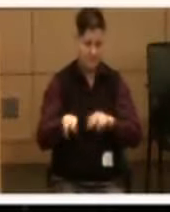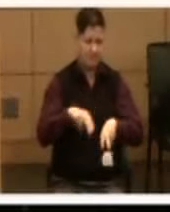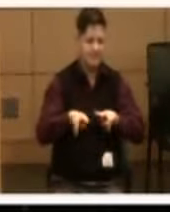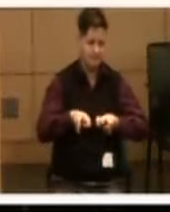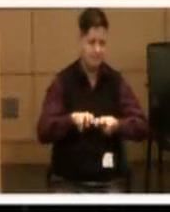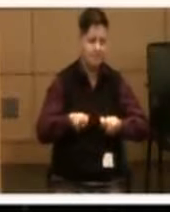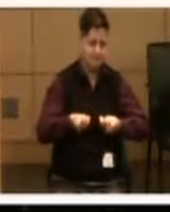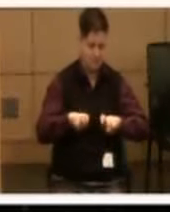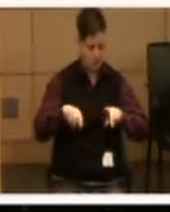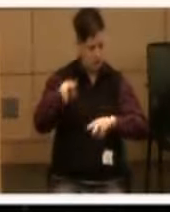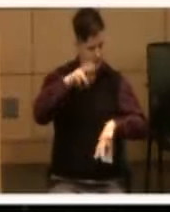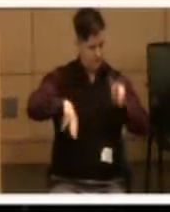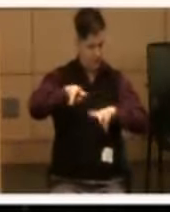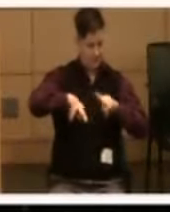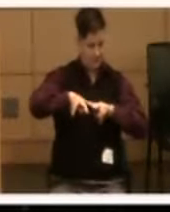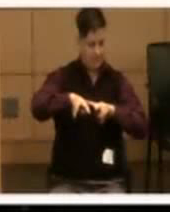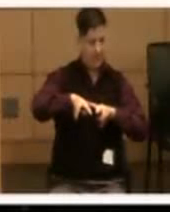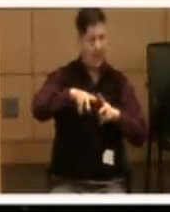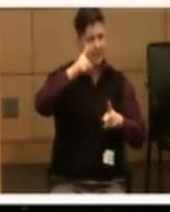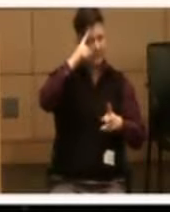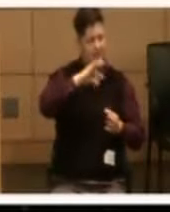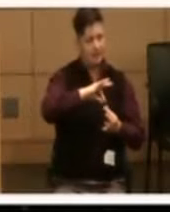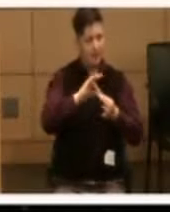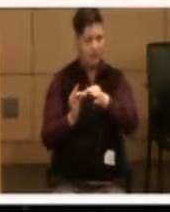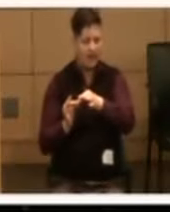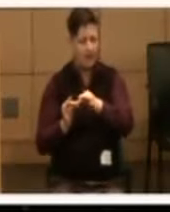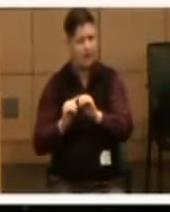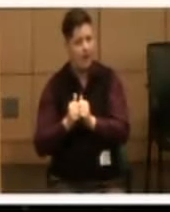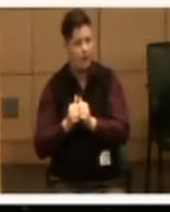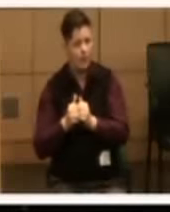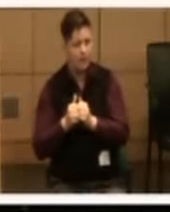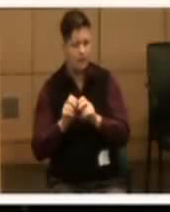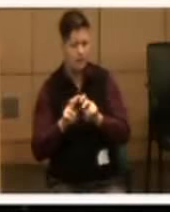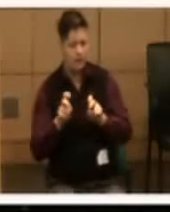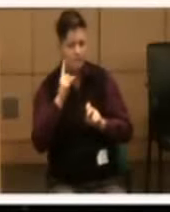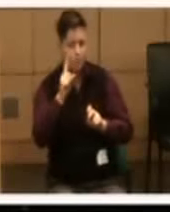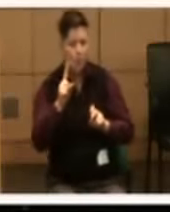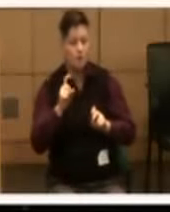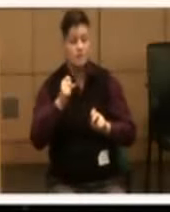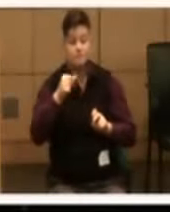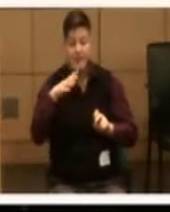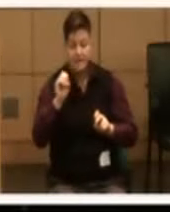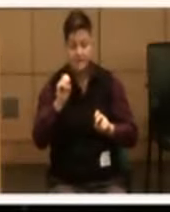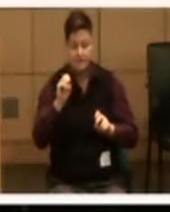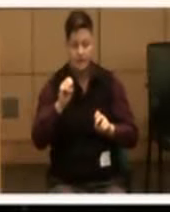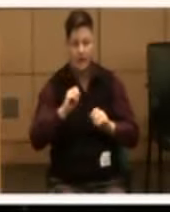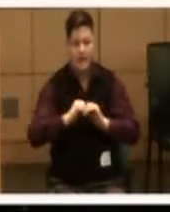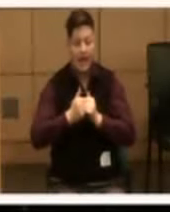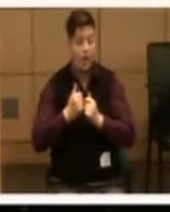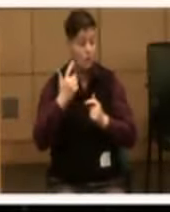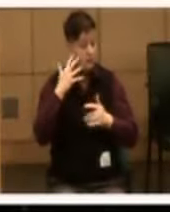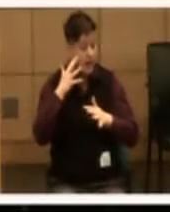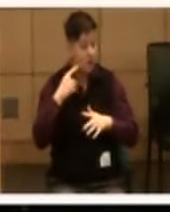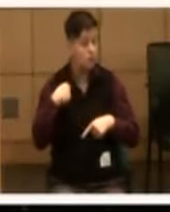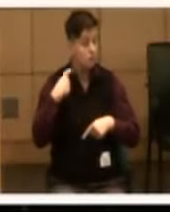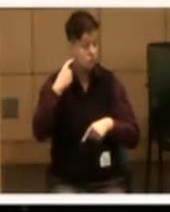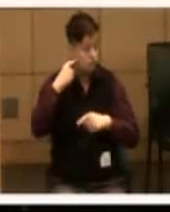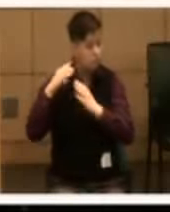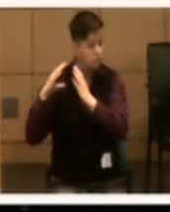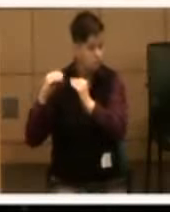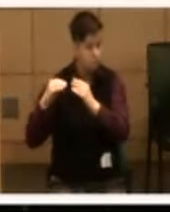implement that in a spatial paradigm as well. And we are just starting to have conversations about how we can best do that in our